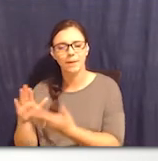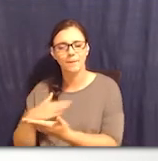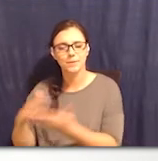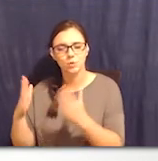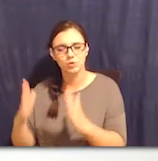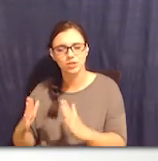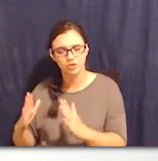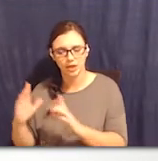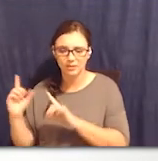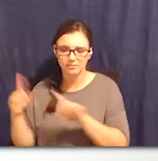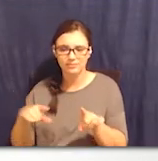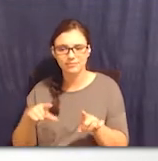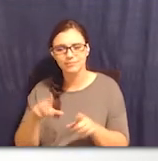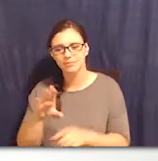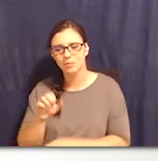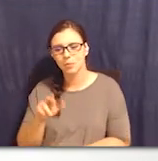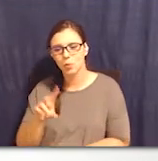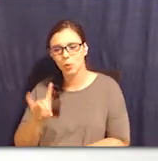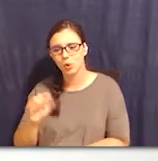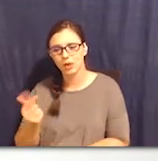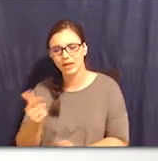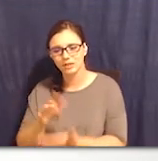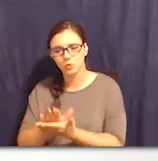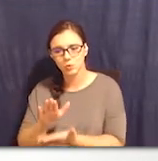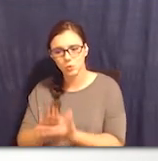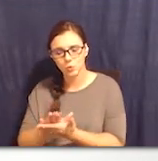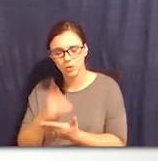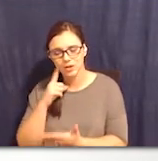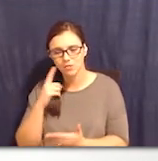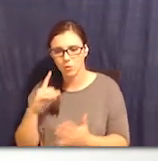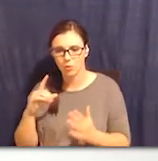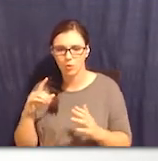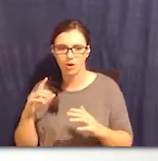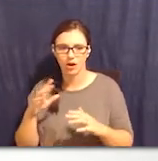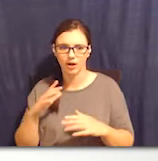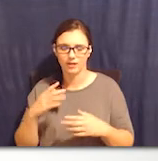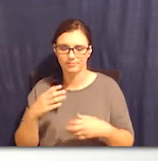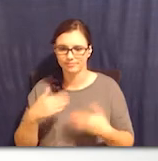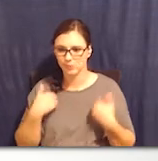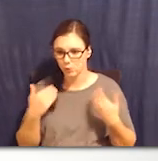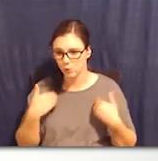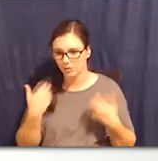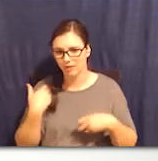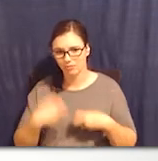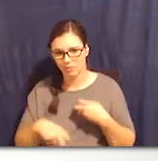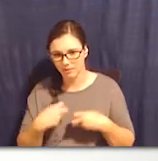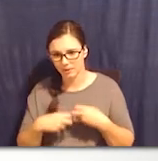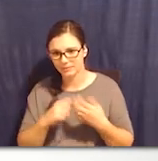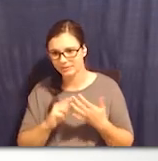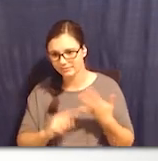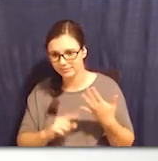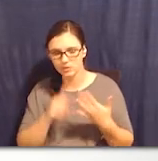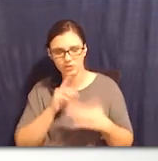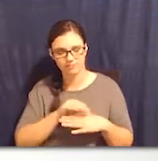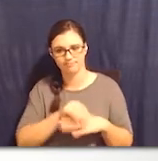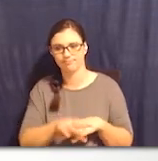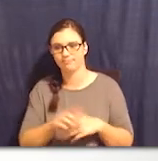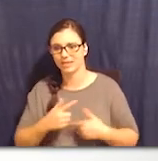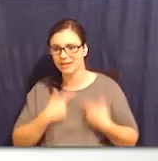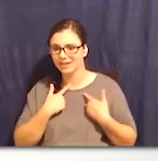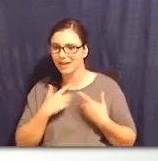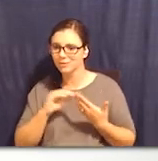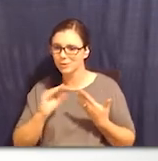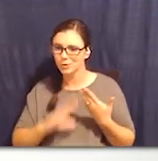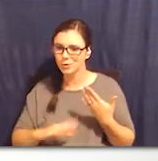which is about a musician who comes to a boarding school for troubled youth, and he makes a difference